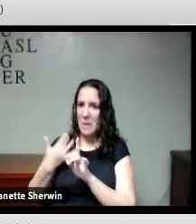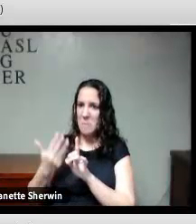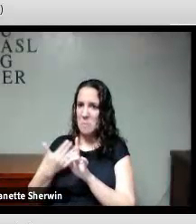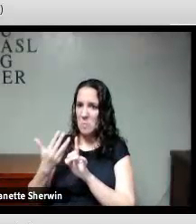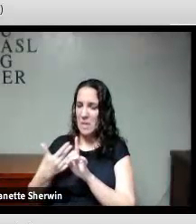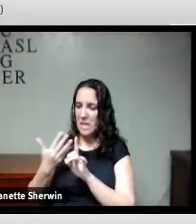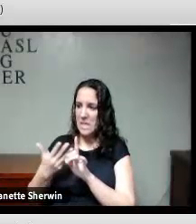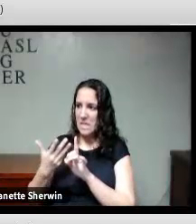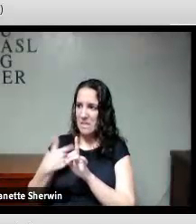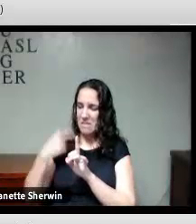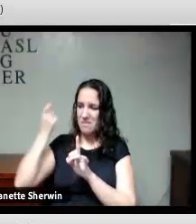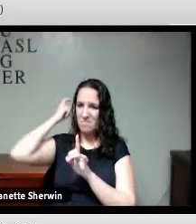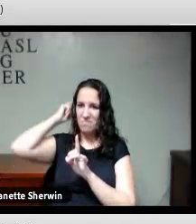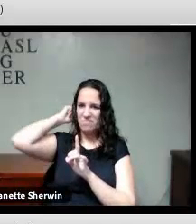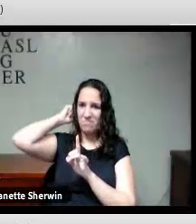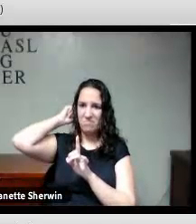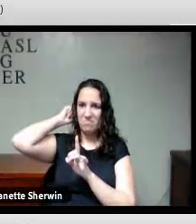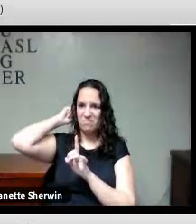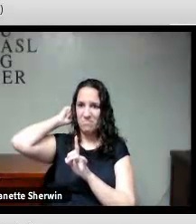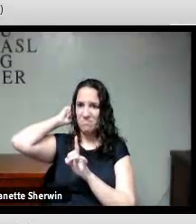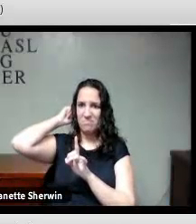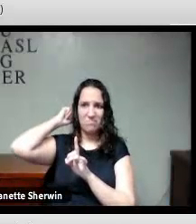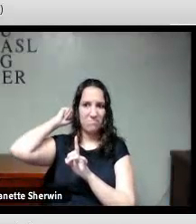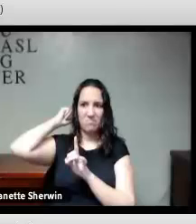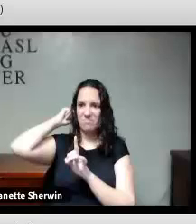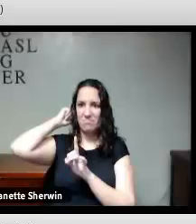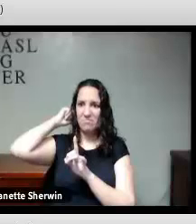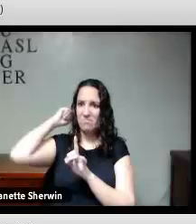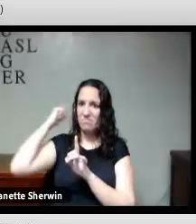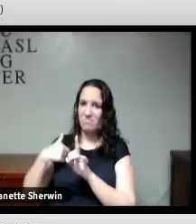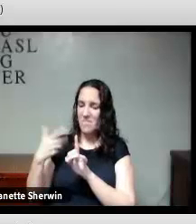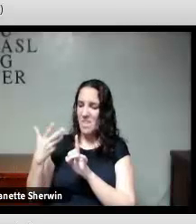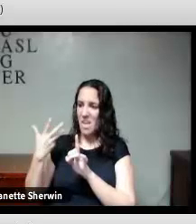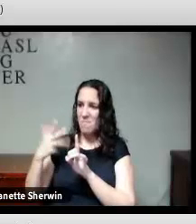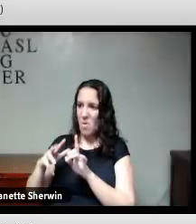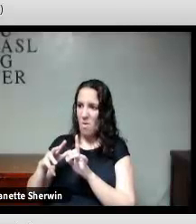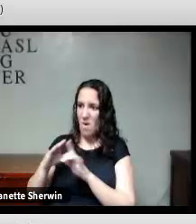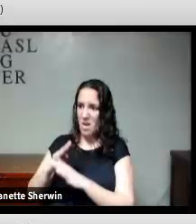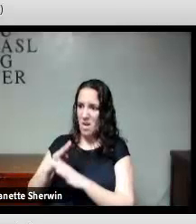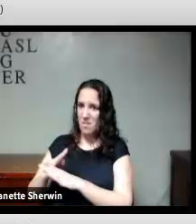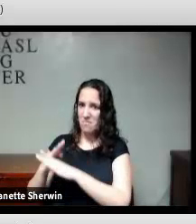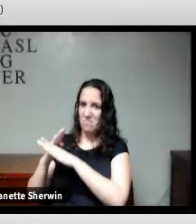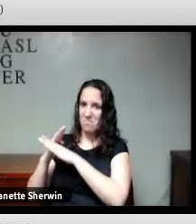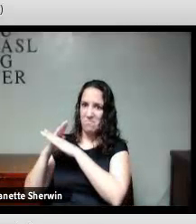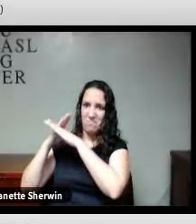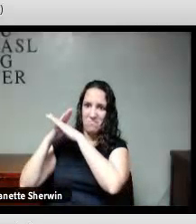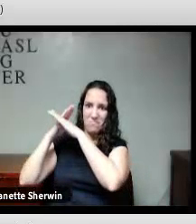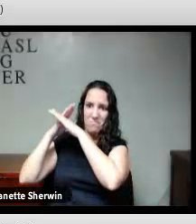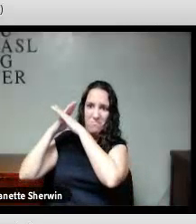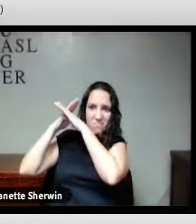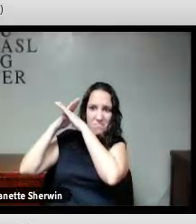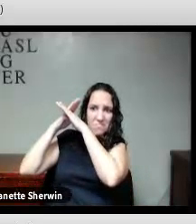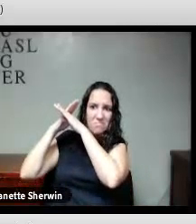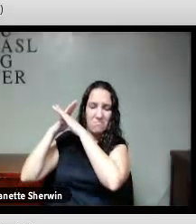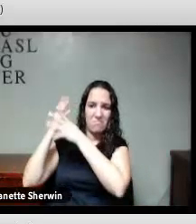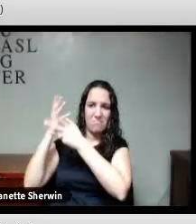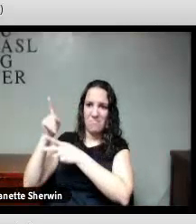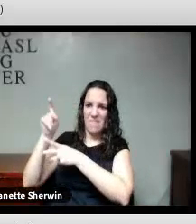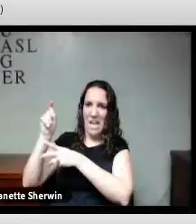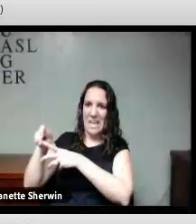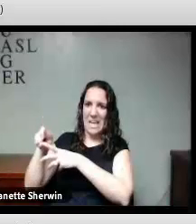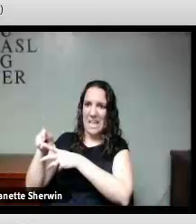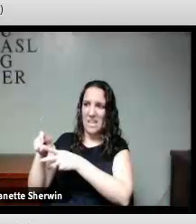my mind? I am building up that wall and that barrier and that obstacle that I now feel I have to overcome before